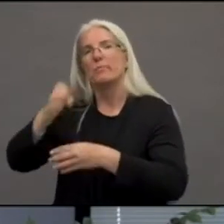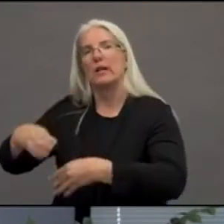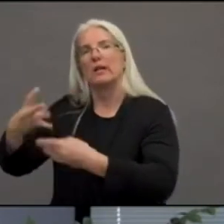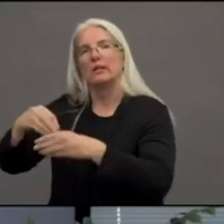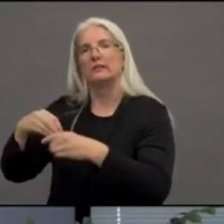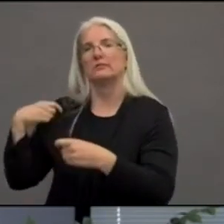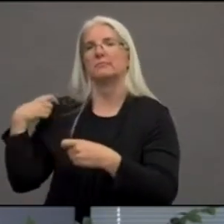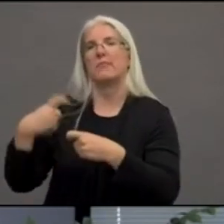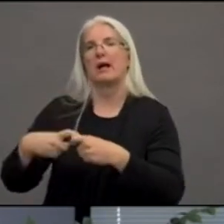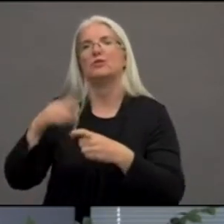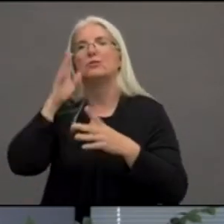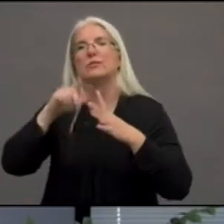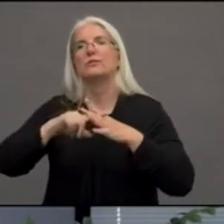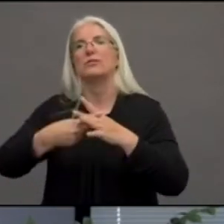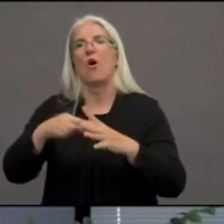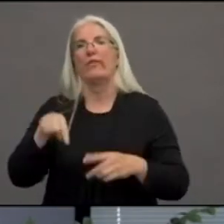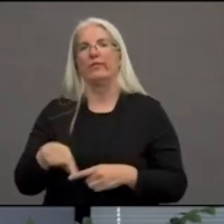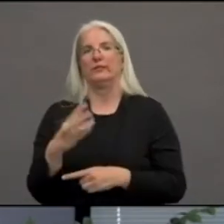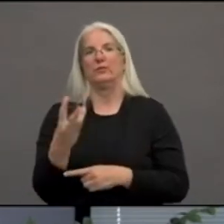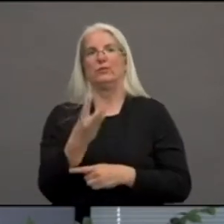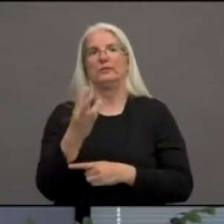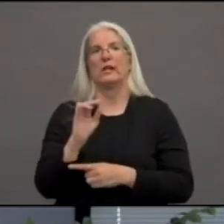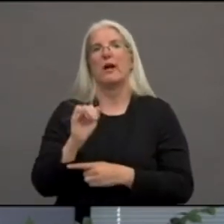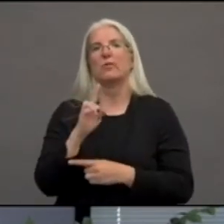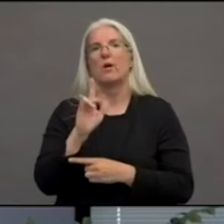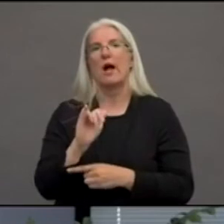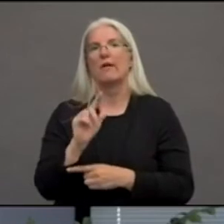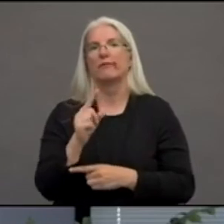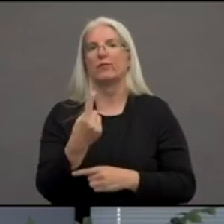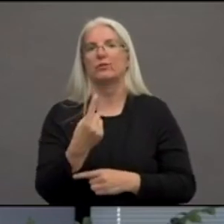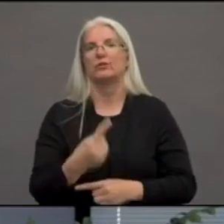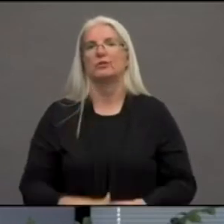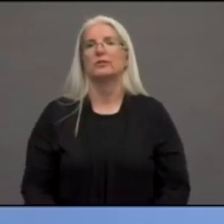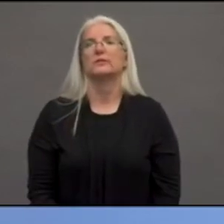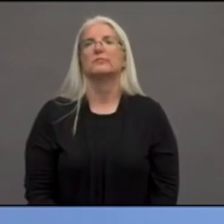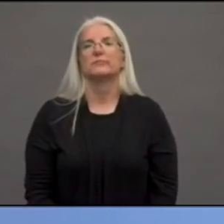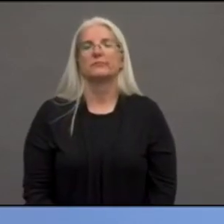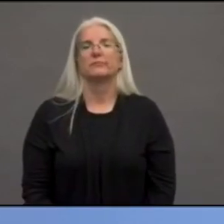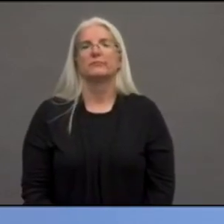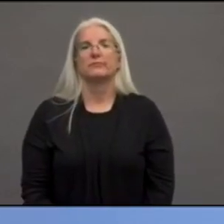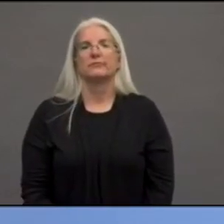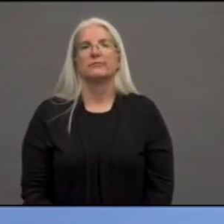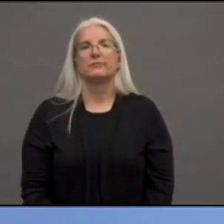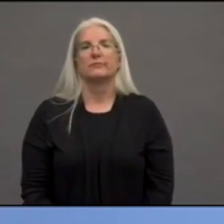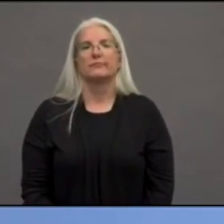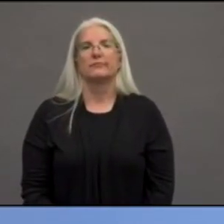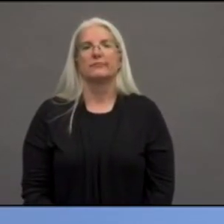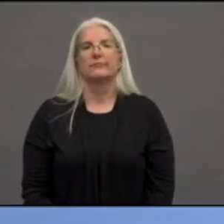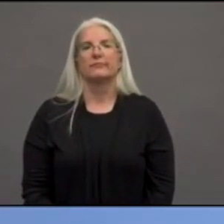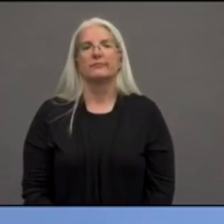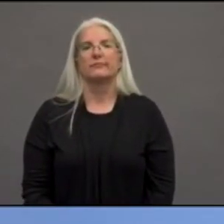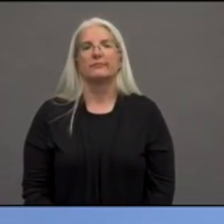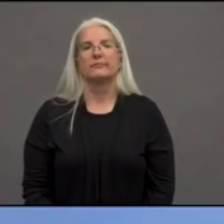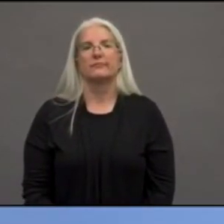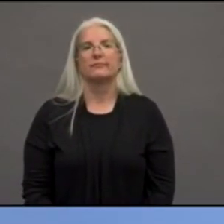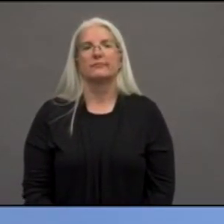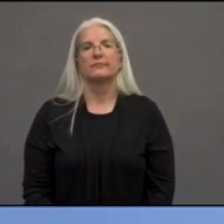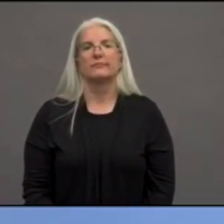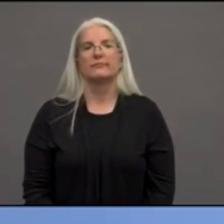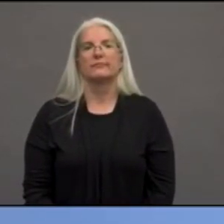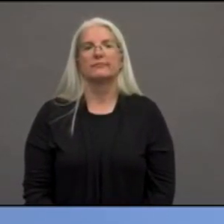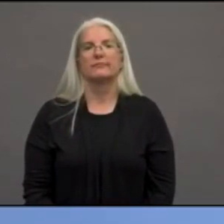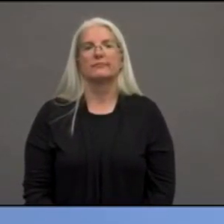Wednesday, July 1st. Invitamos a toda la comunidad a que nos acompañe en nuestras nuevas sesiones de Facebook